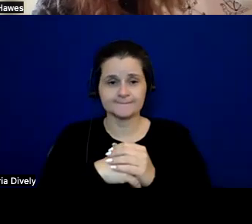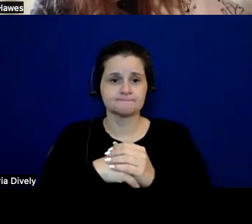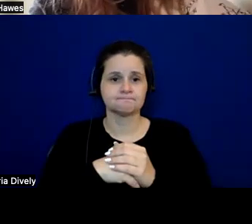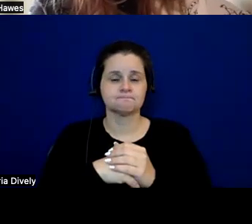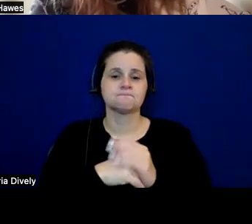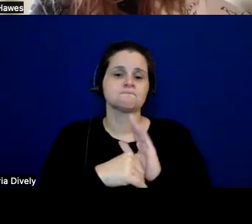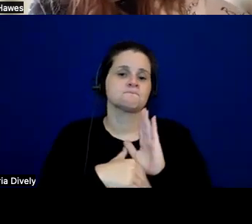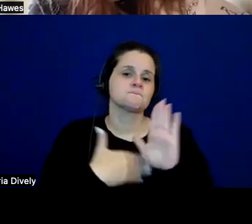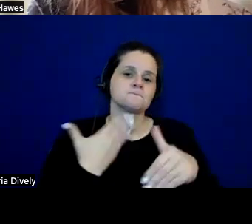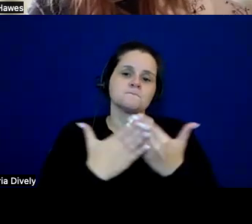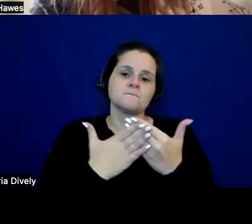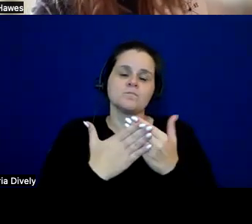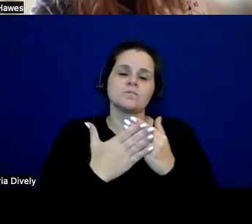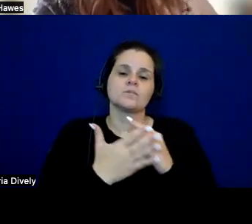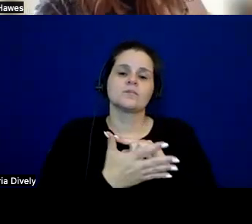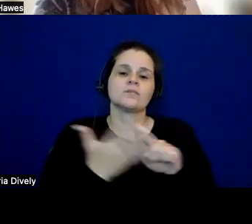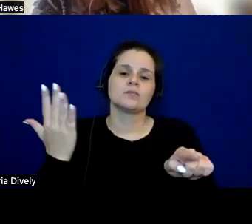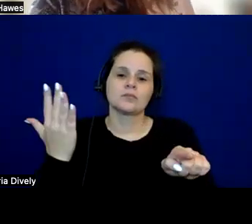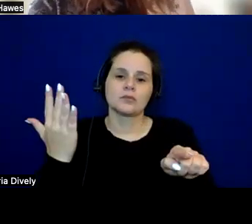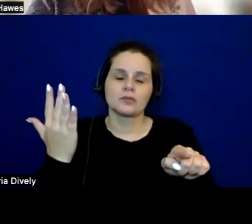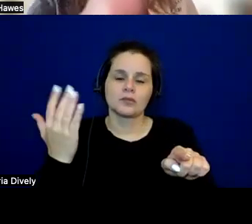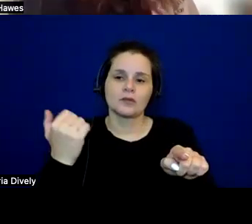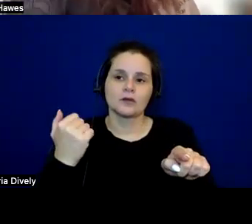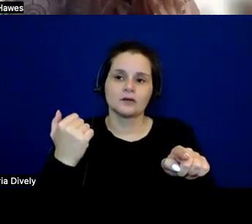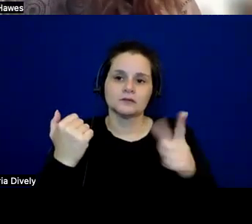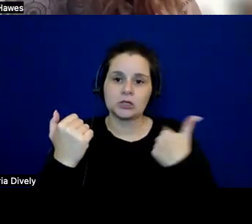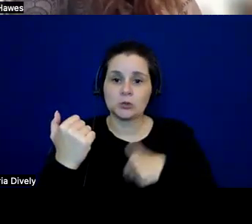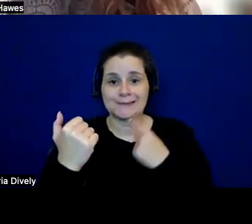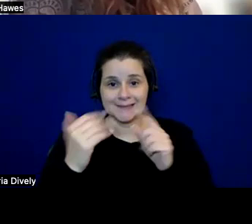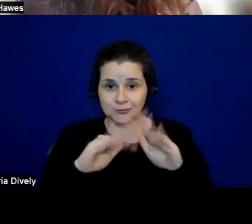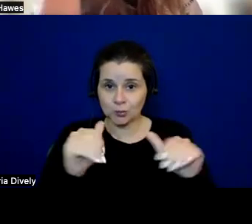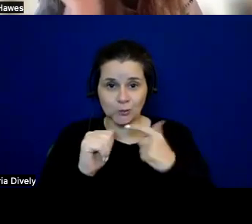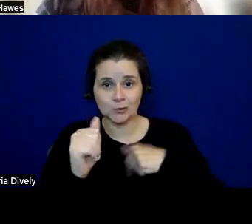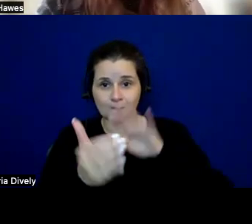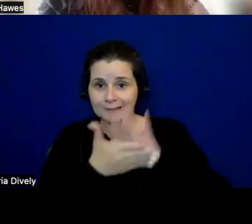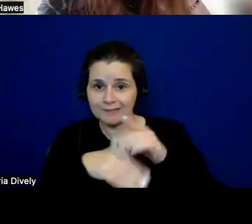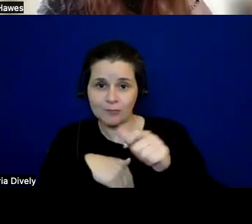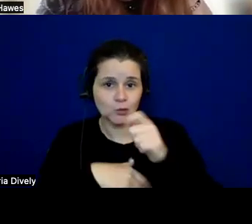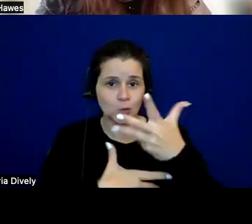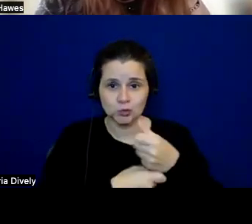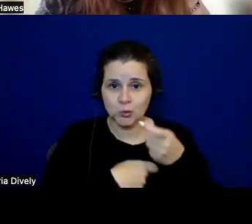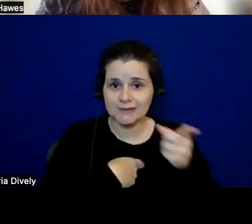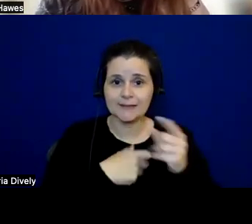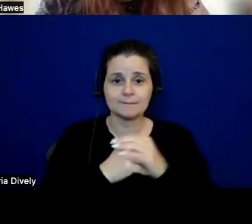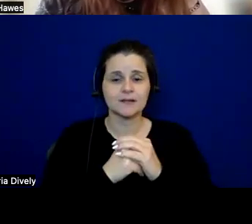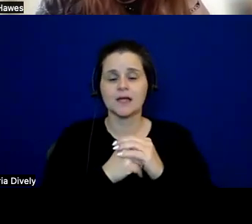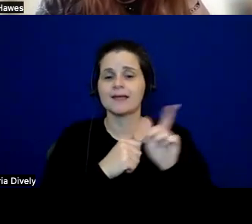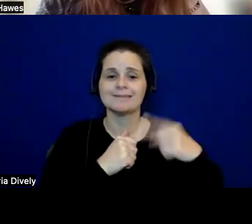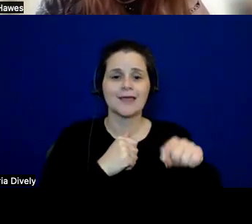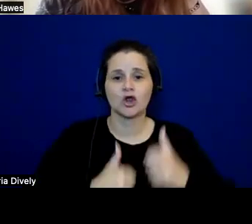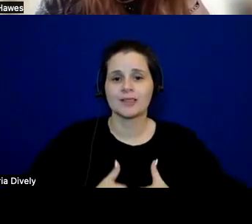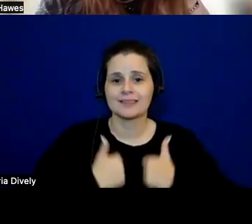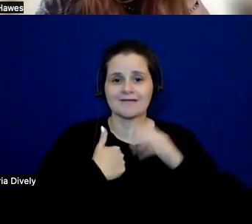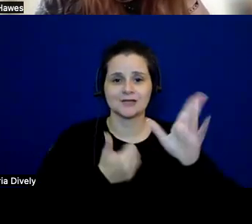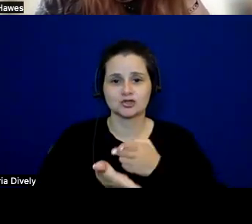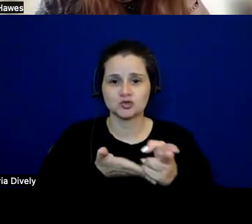these ways, um, that we tell children that we don't believe them, that we don't trust them, that their lives, their truth is